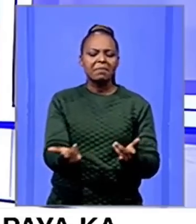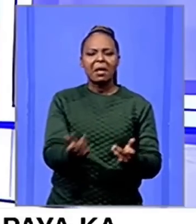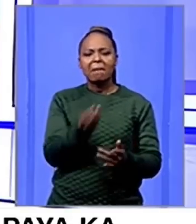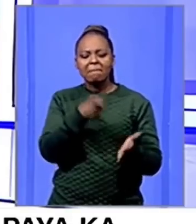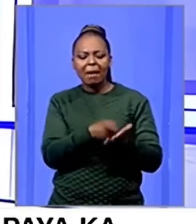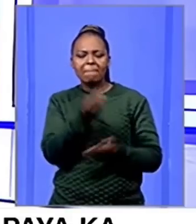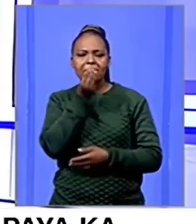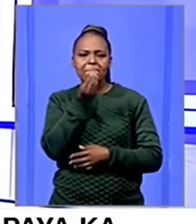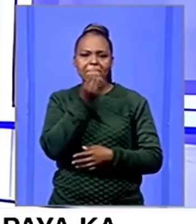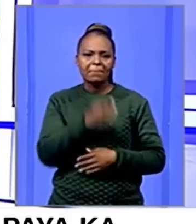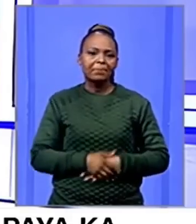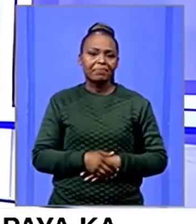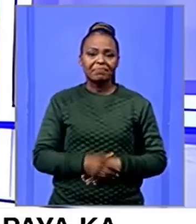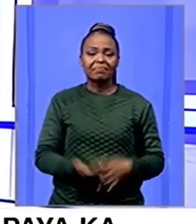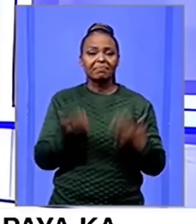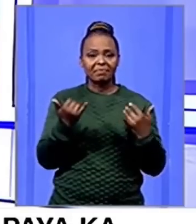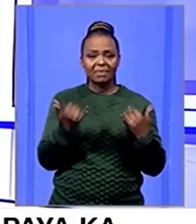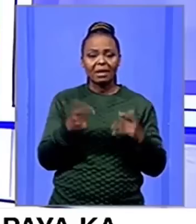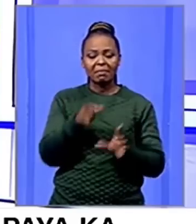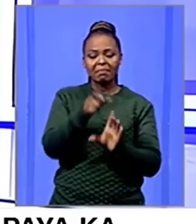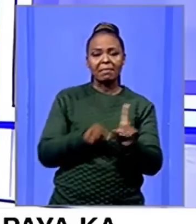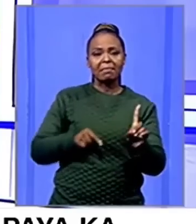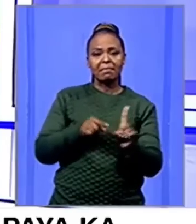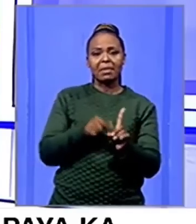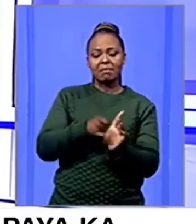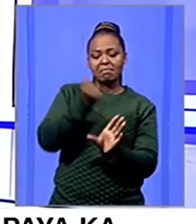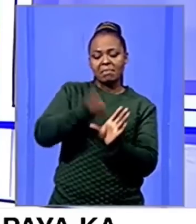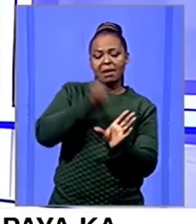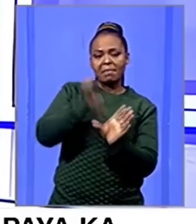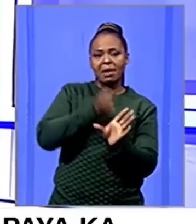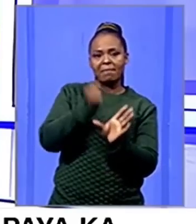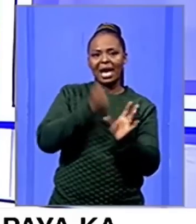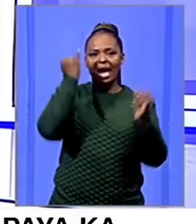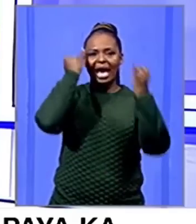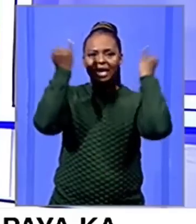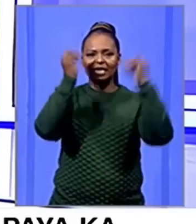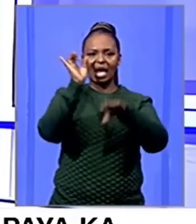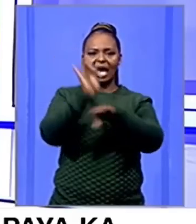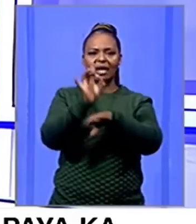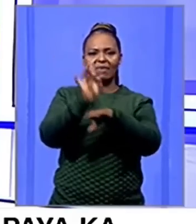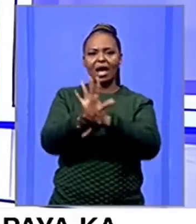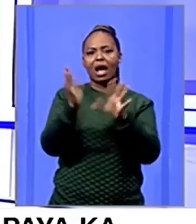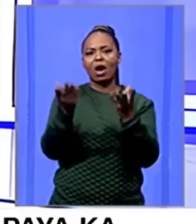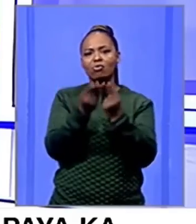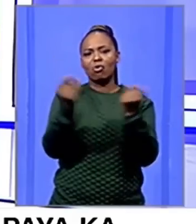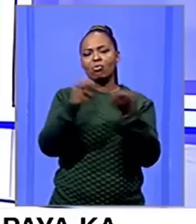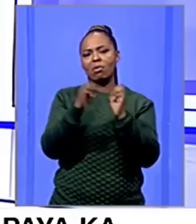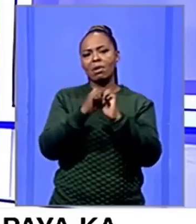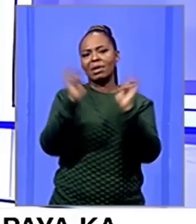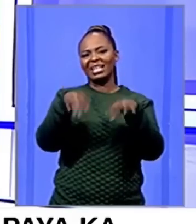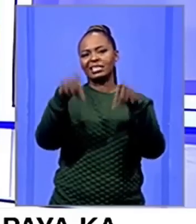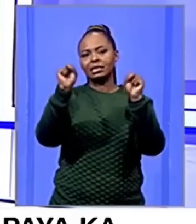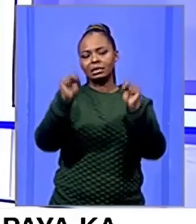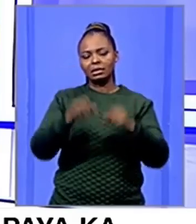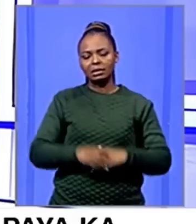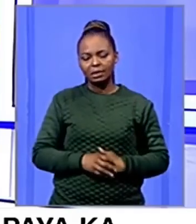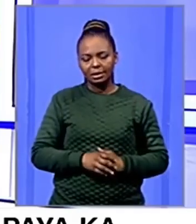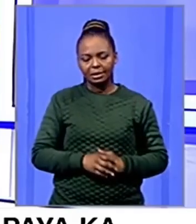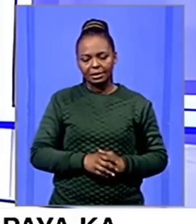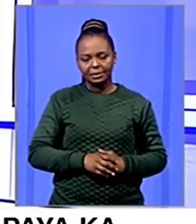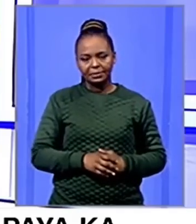a sa sitwe ke mano moapei yo manontlhotlho o re tlela ka mano a go tila bothata jwa go kgaolwa ga motlakase.